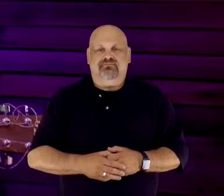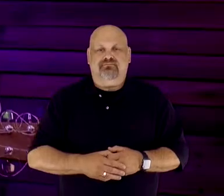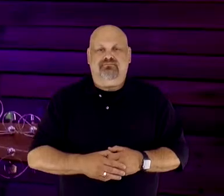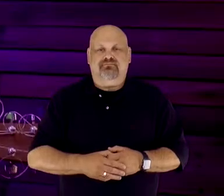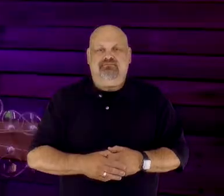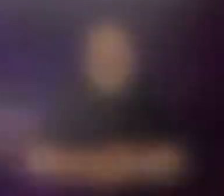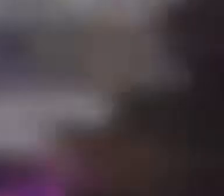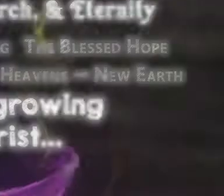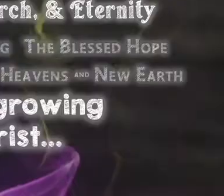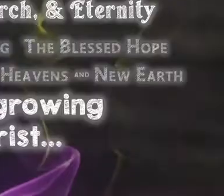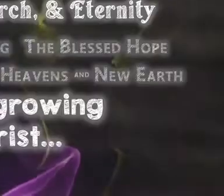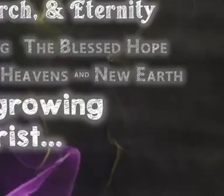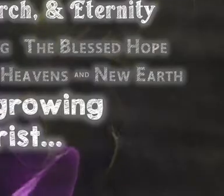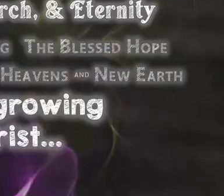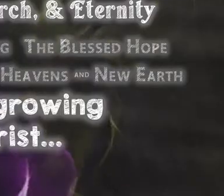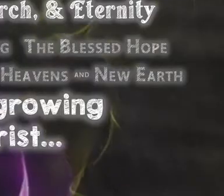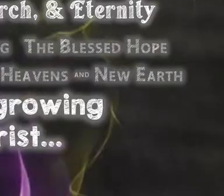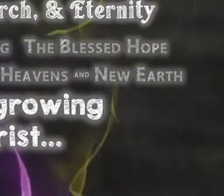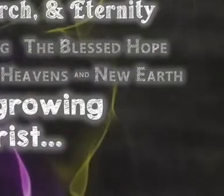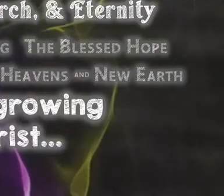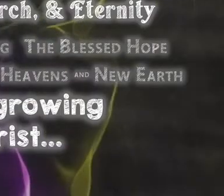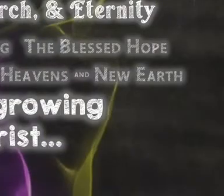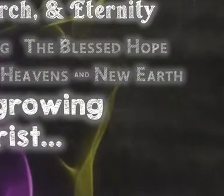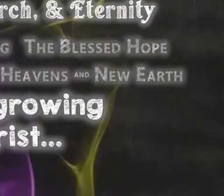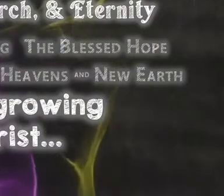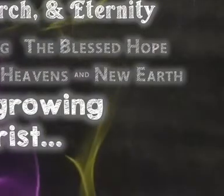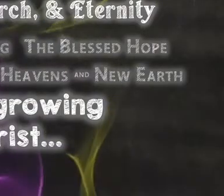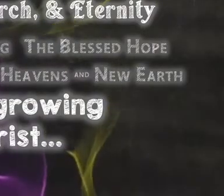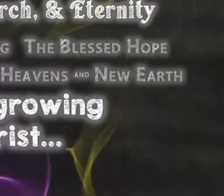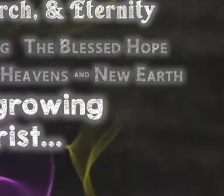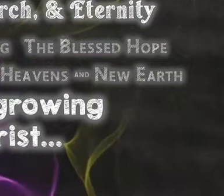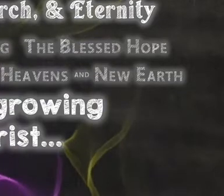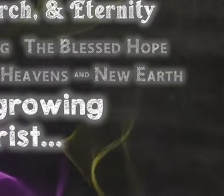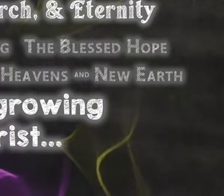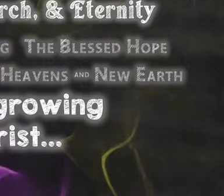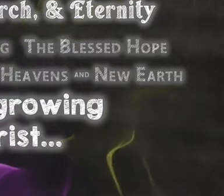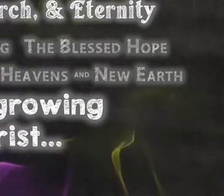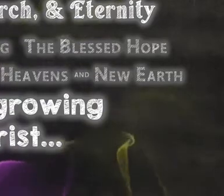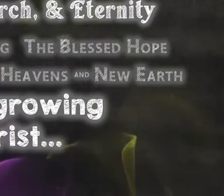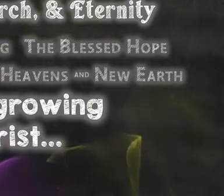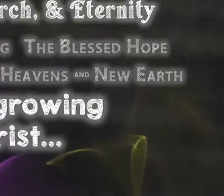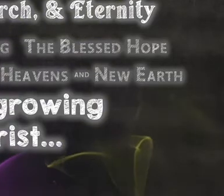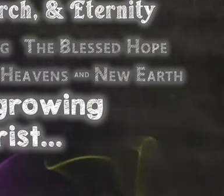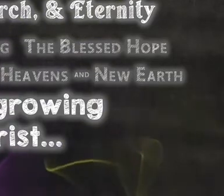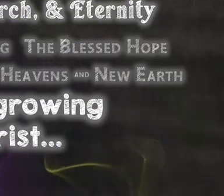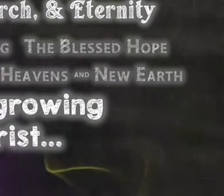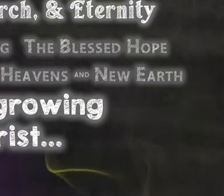This is the truth I'm standing.